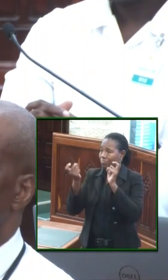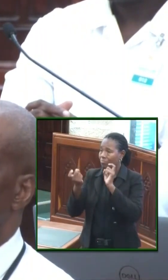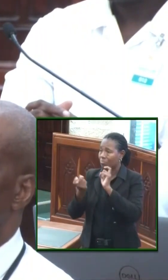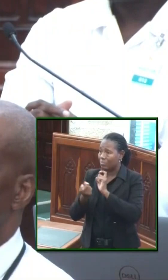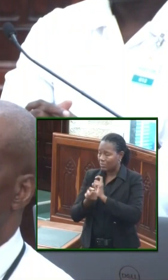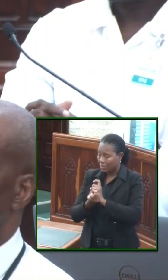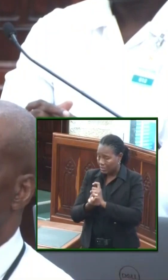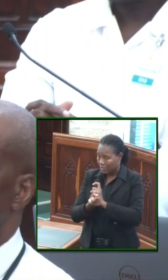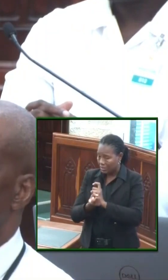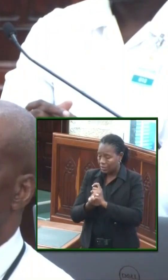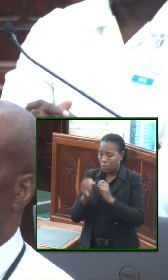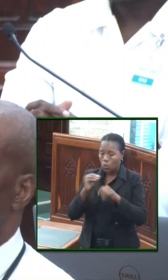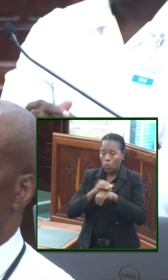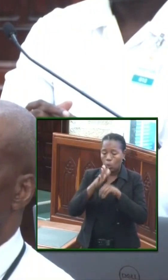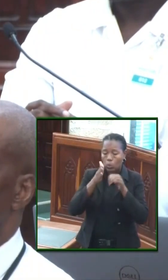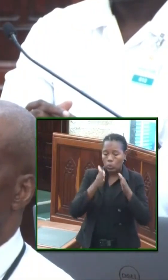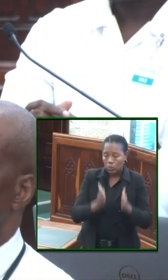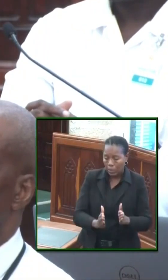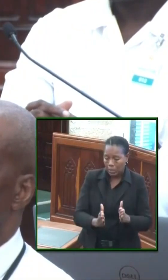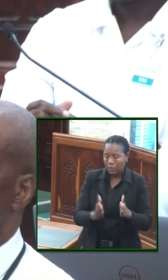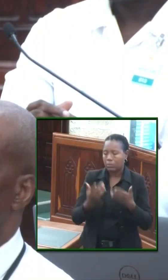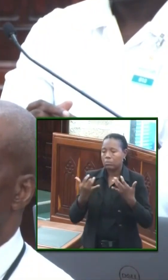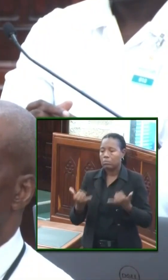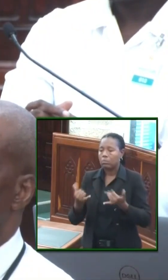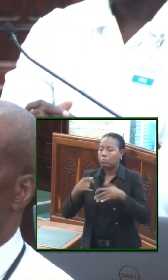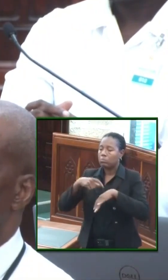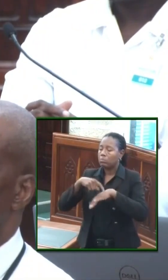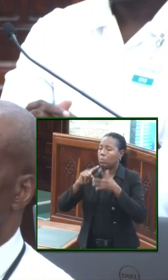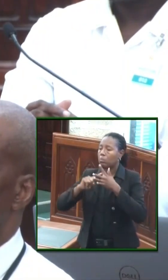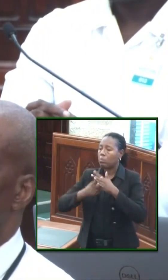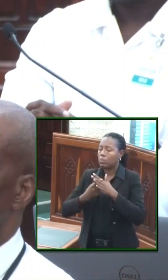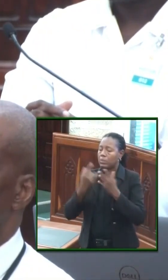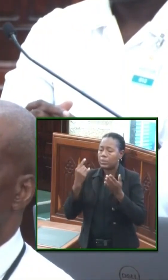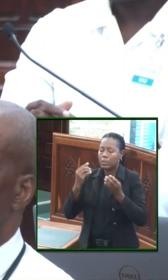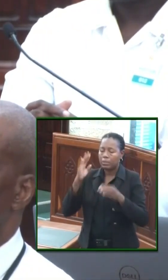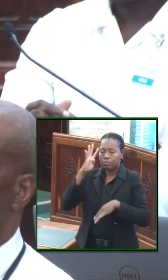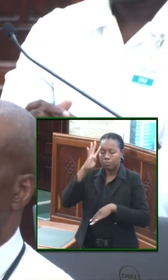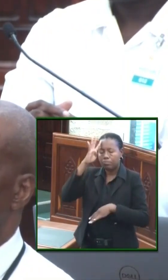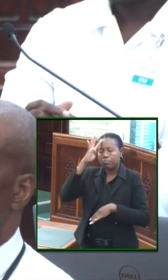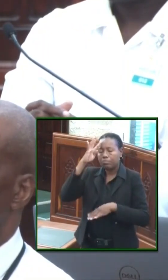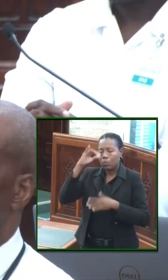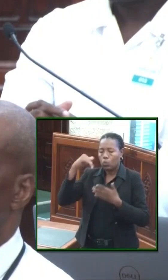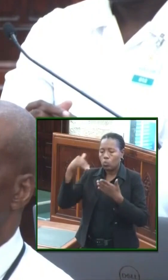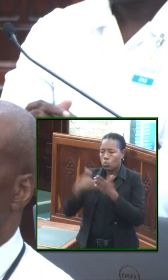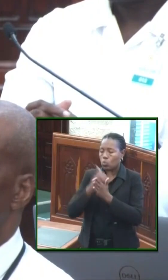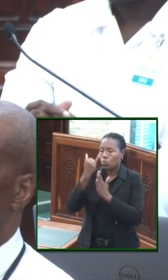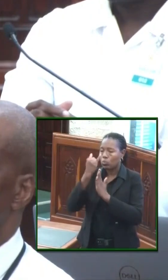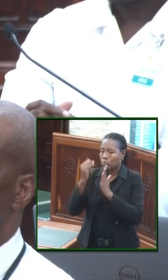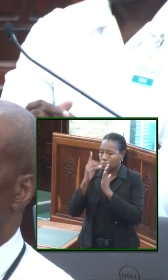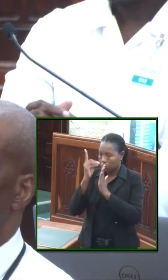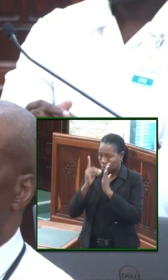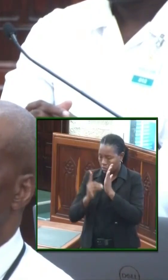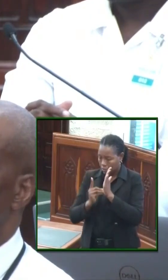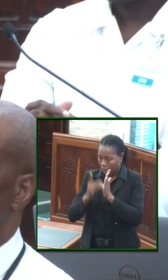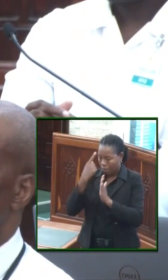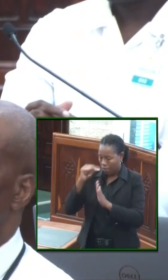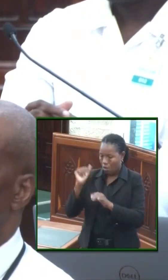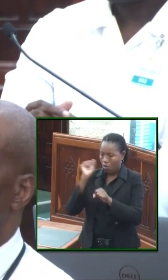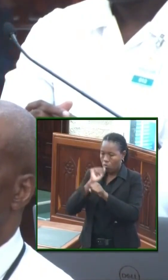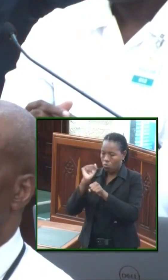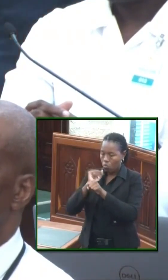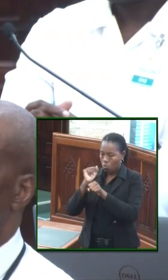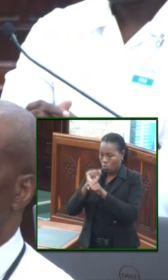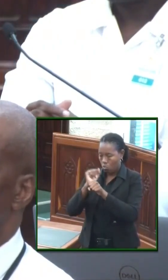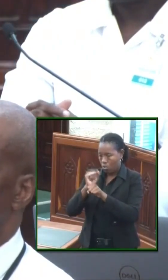the consultants are currently in the process of creating the design for the new scope of works for that